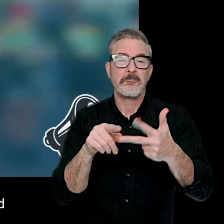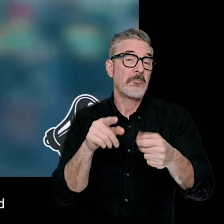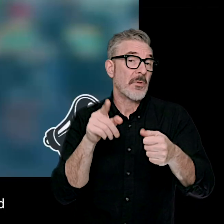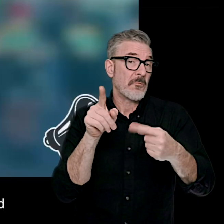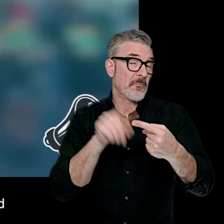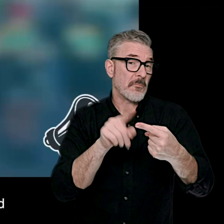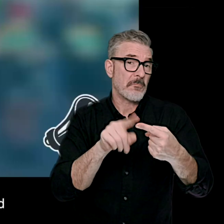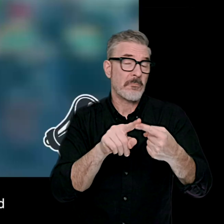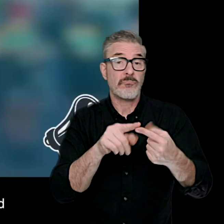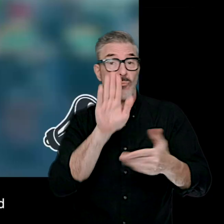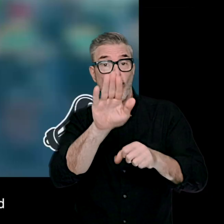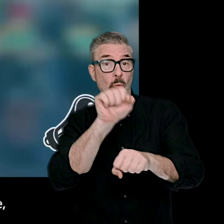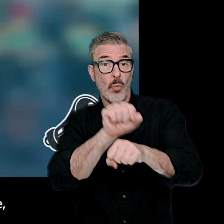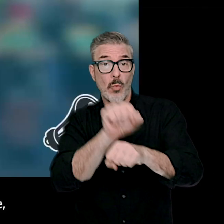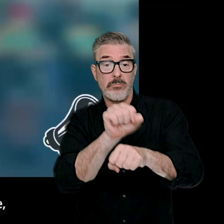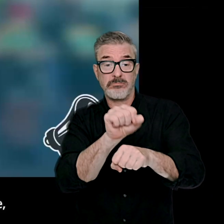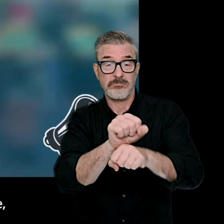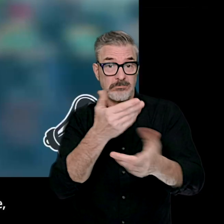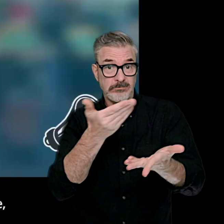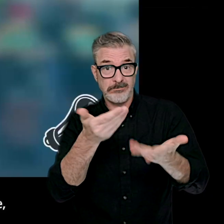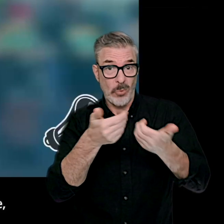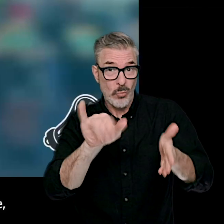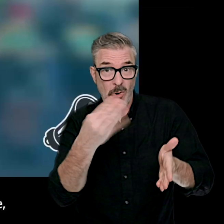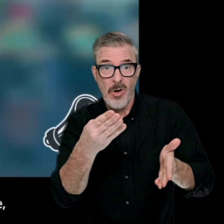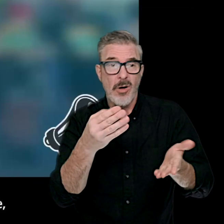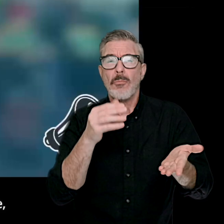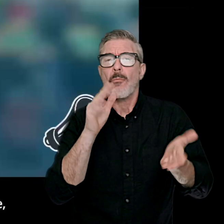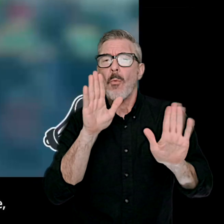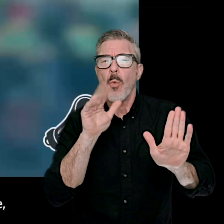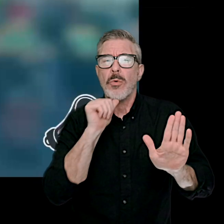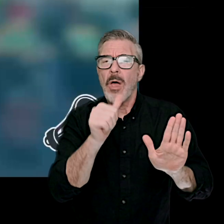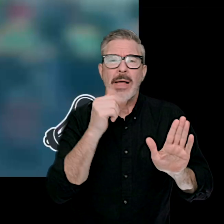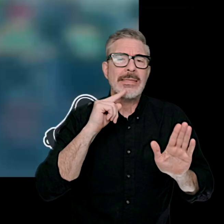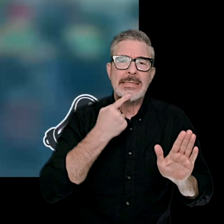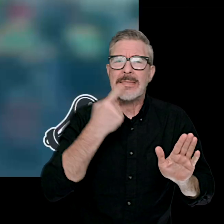So if your employment is terminated by your employer without just cause,